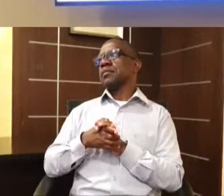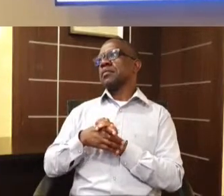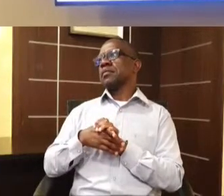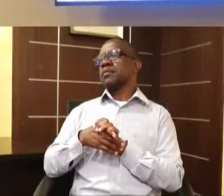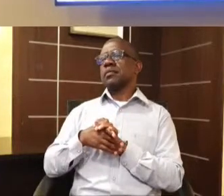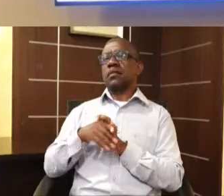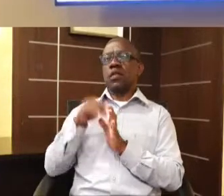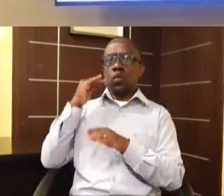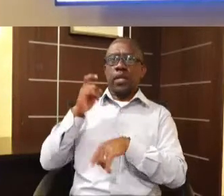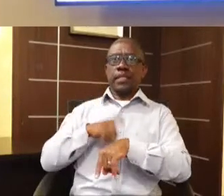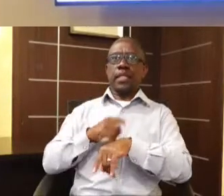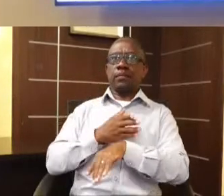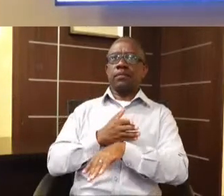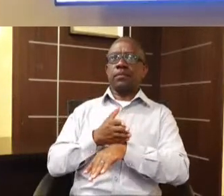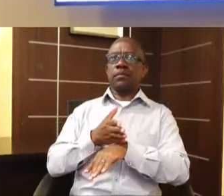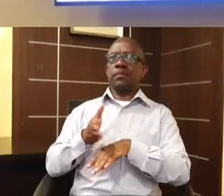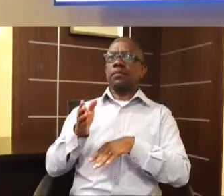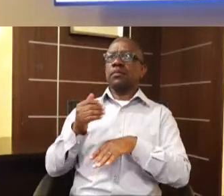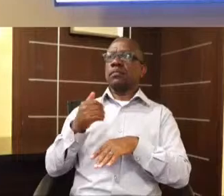of time, I